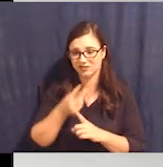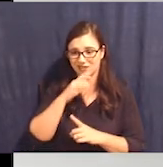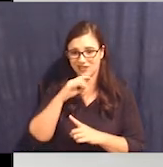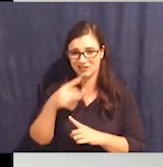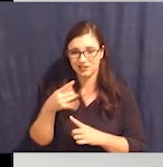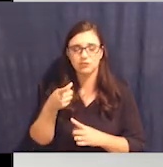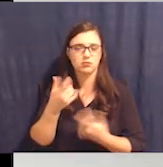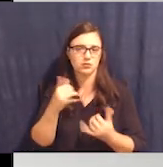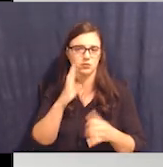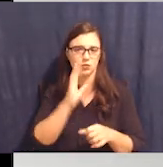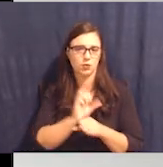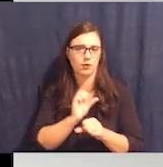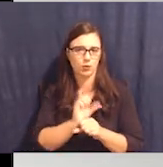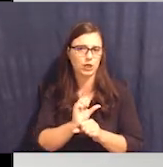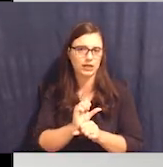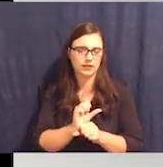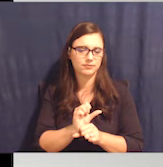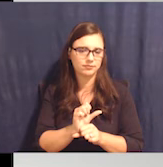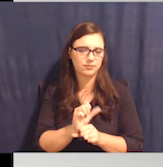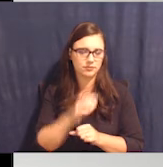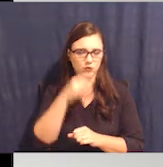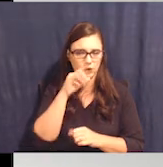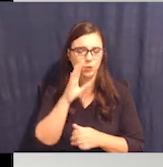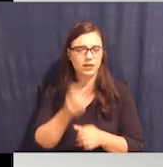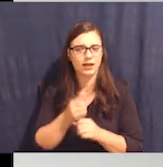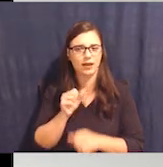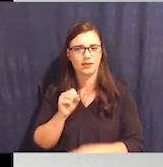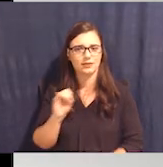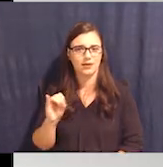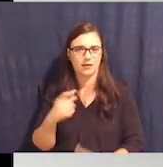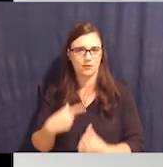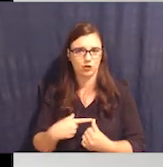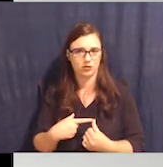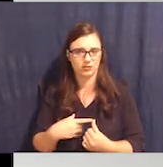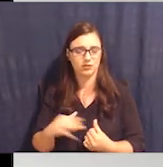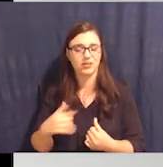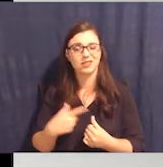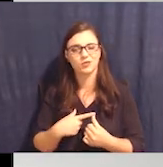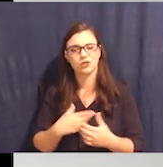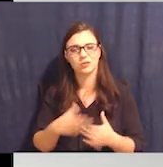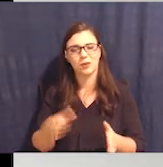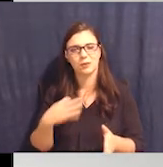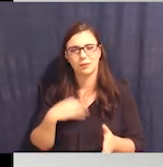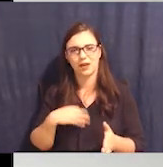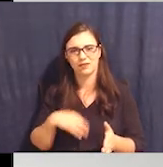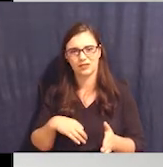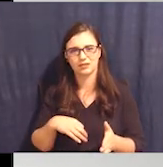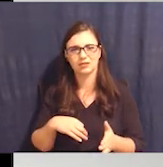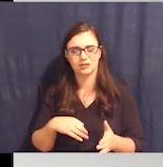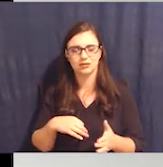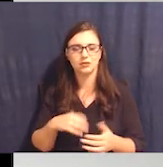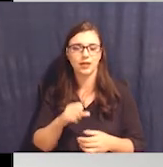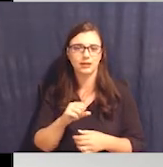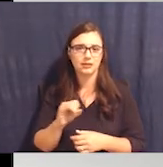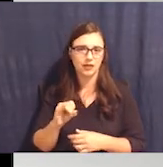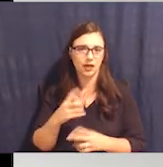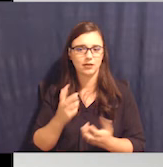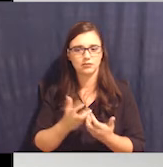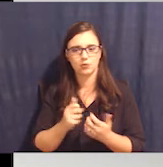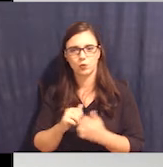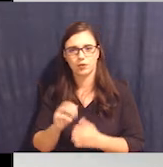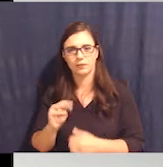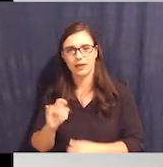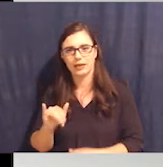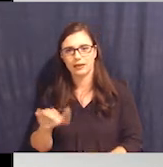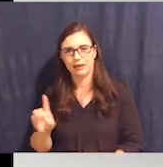child is 18, you're probably still going to be working. Okay, so your child will get SSI first. That's the first public benefits you'll look to get. SSI comes